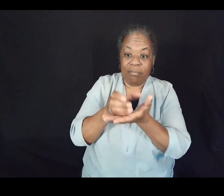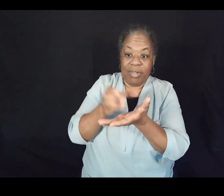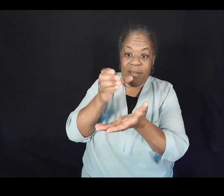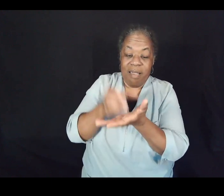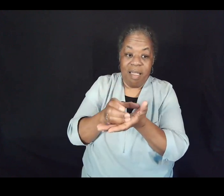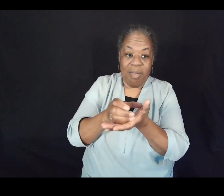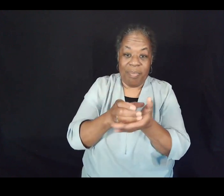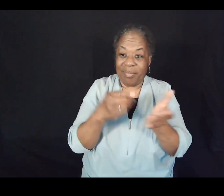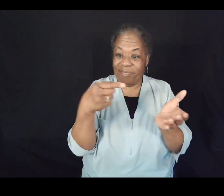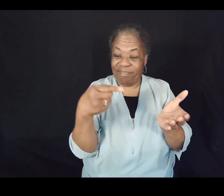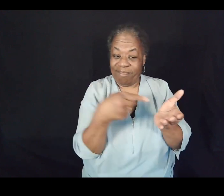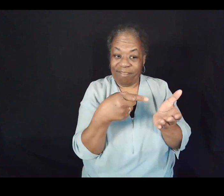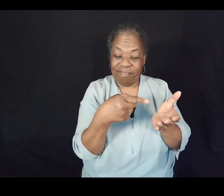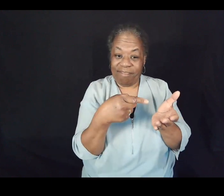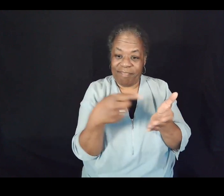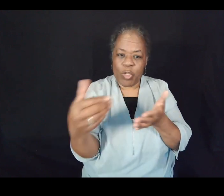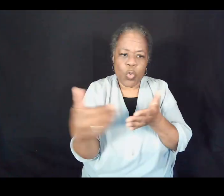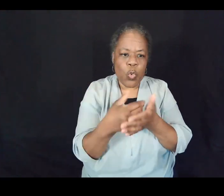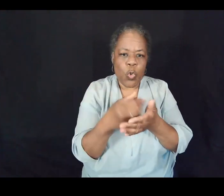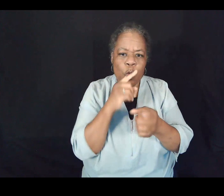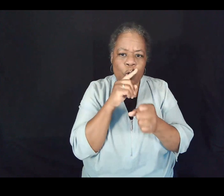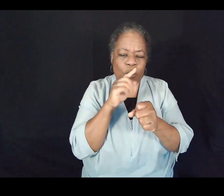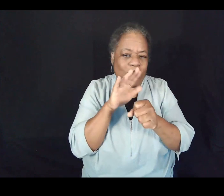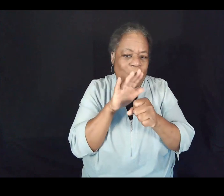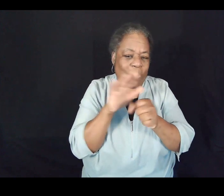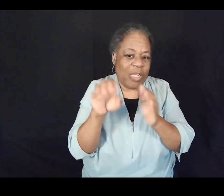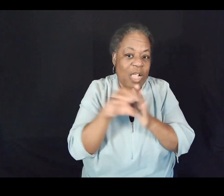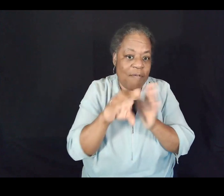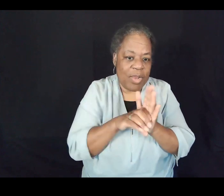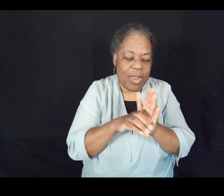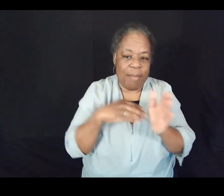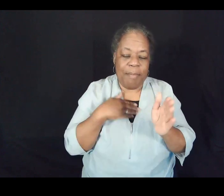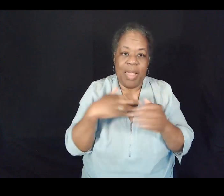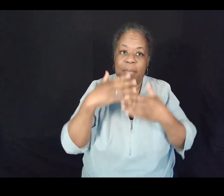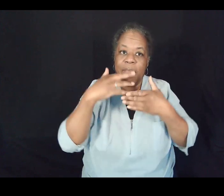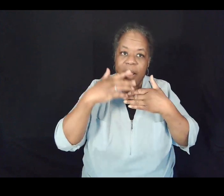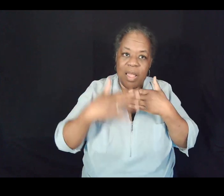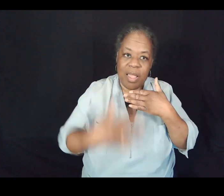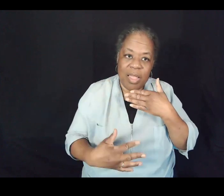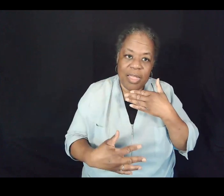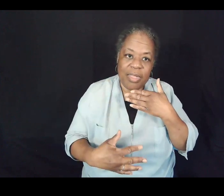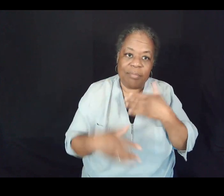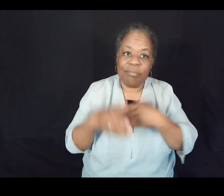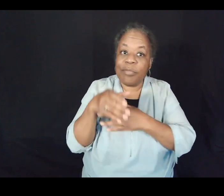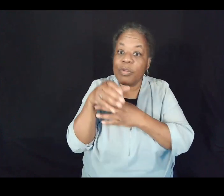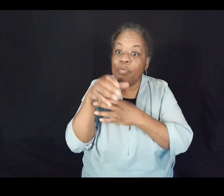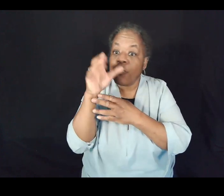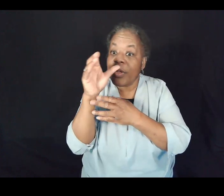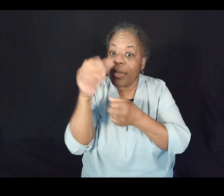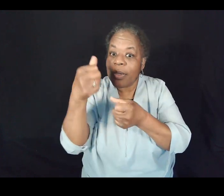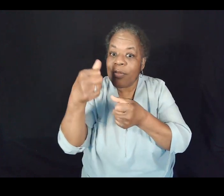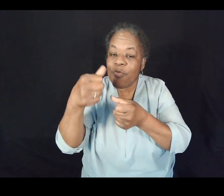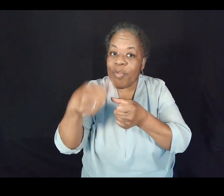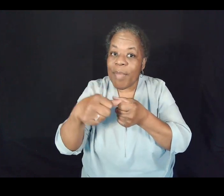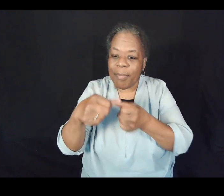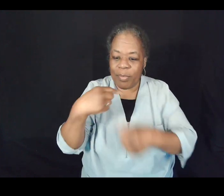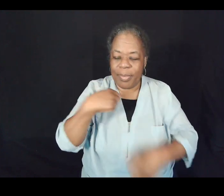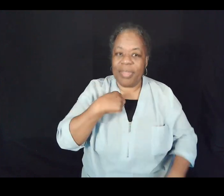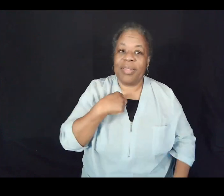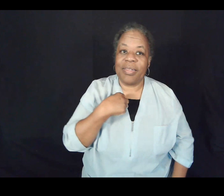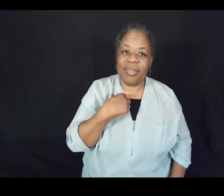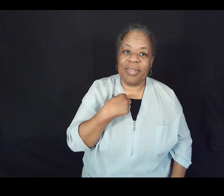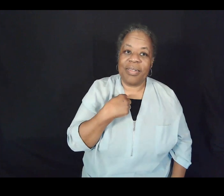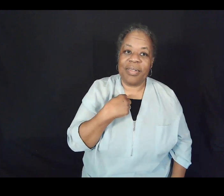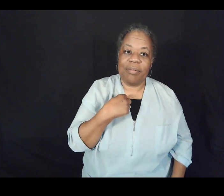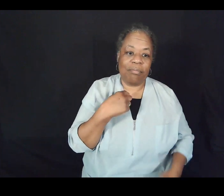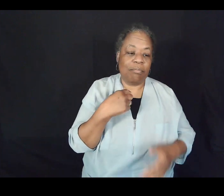"This cup is the new covenant in my blood. Do this as often as you drink it, in remembrance of me. For as